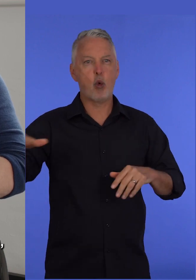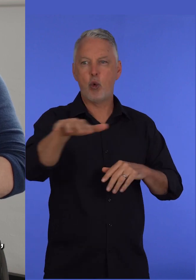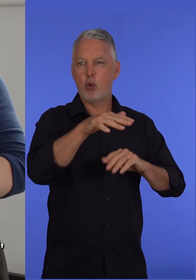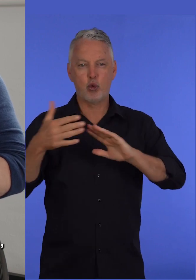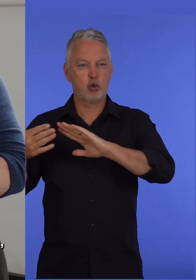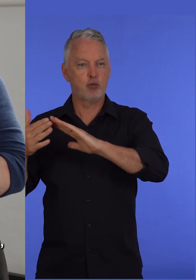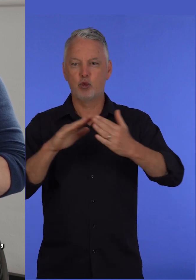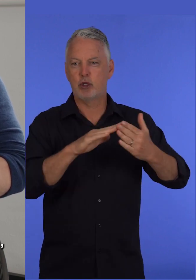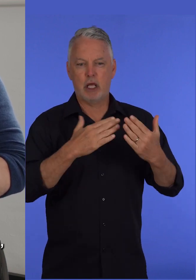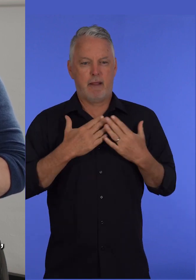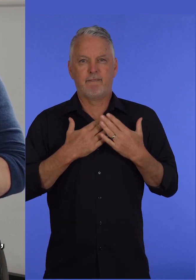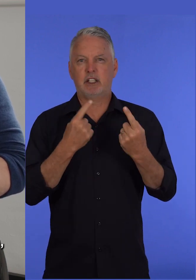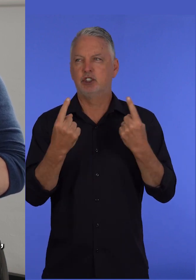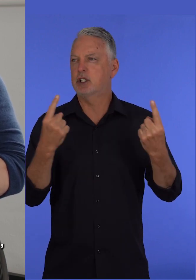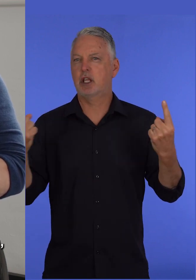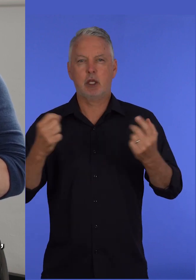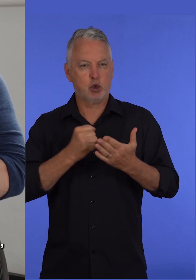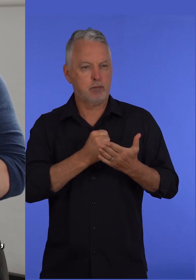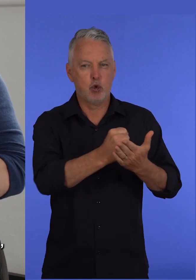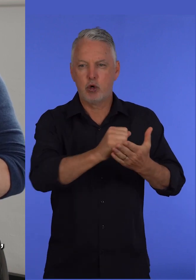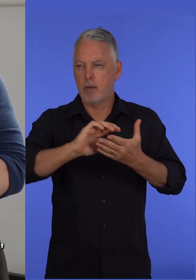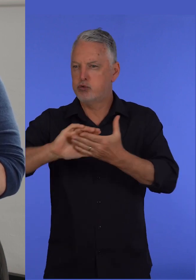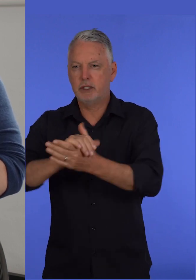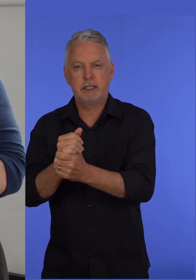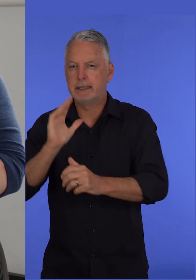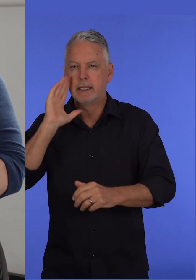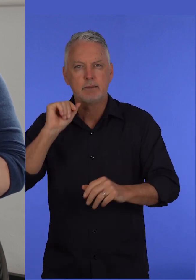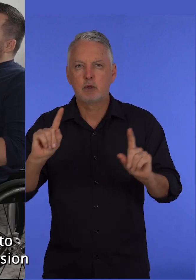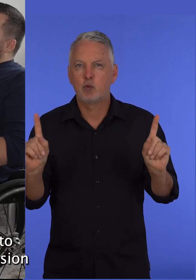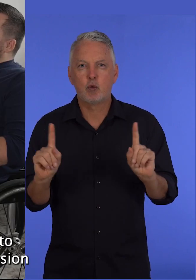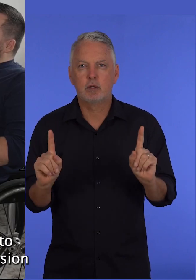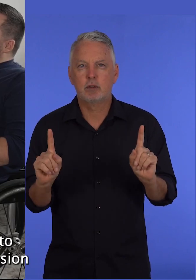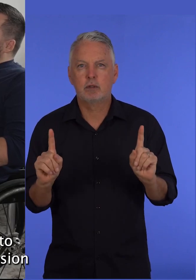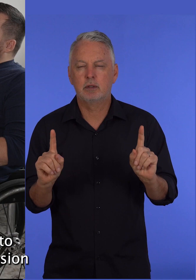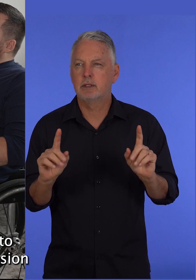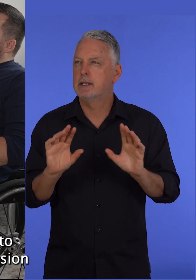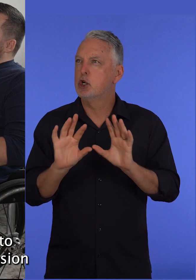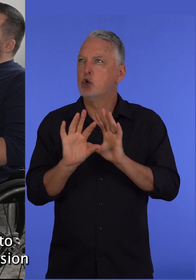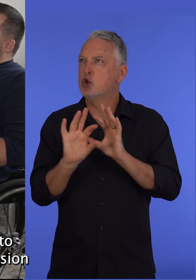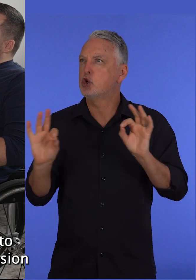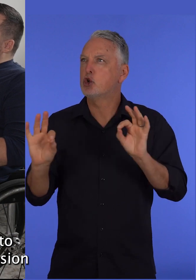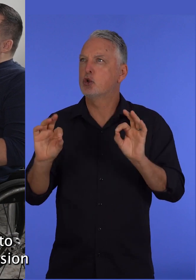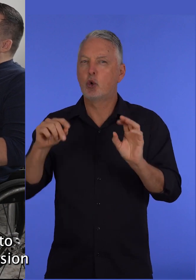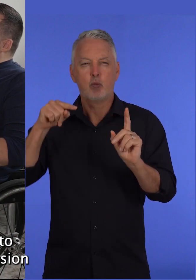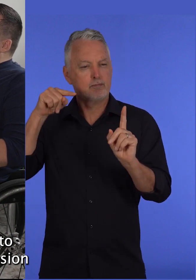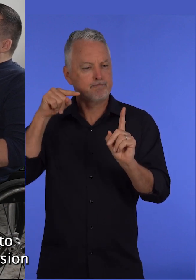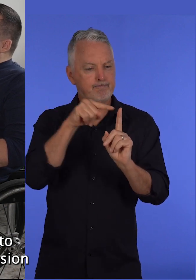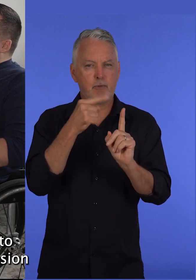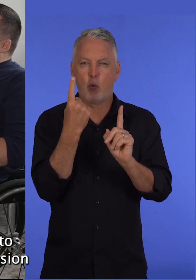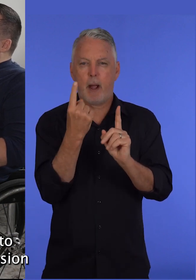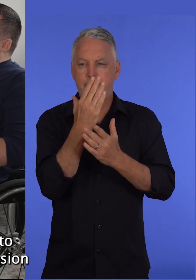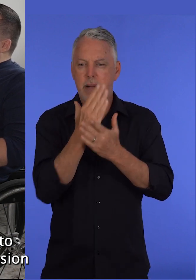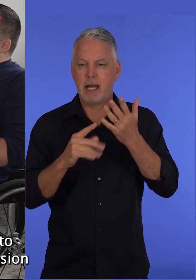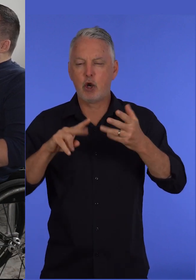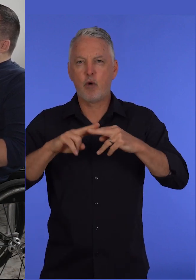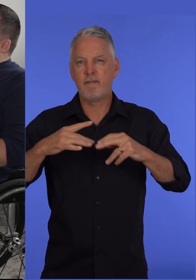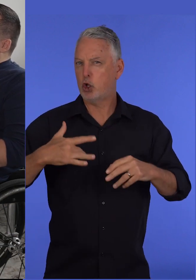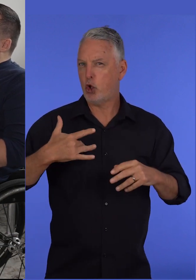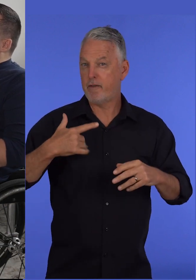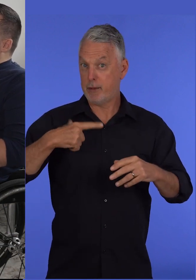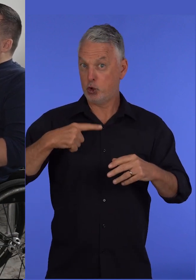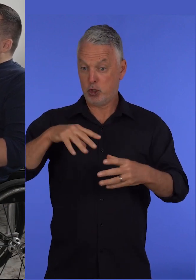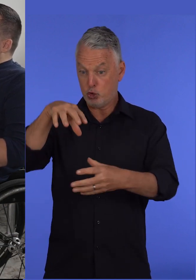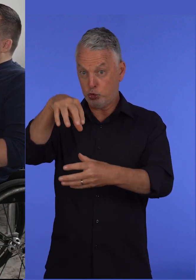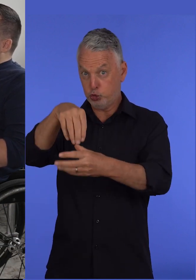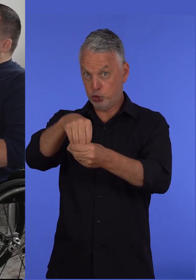and appreciated as we are, wherever we are. It can't be really contained to one part of life, because inclusion is